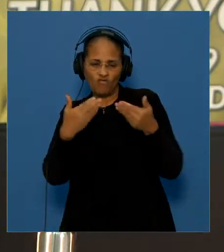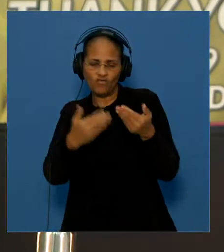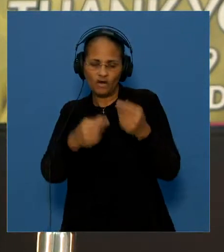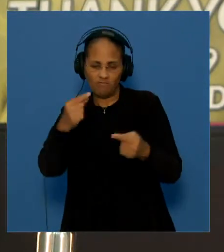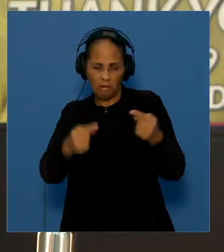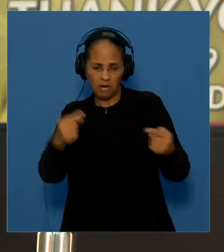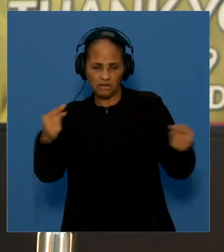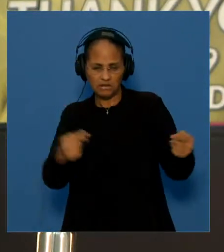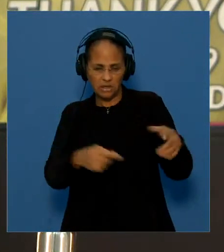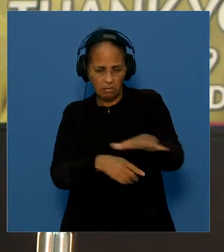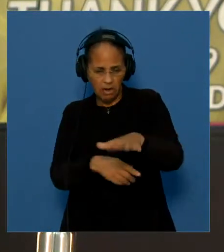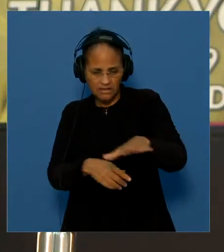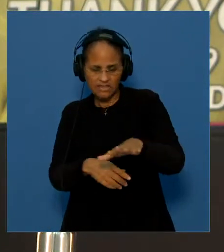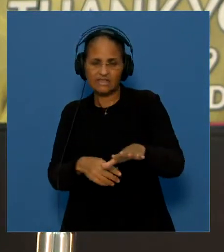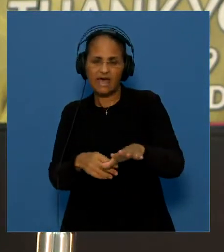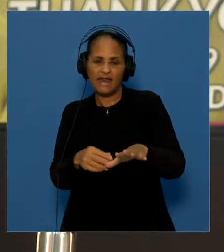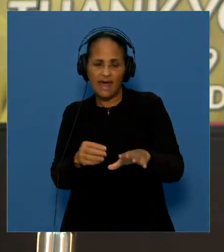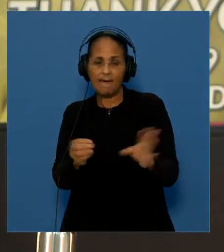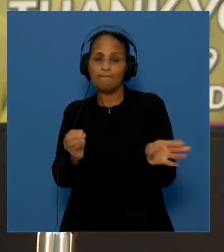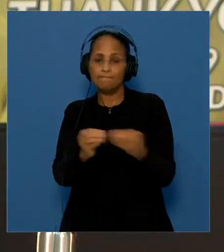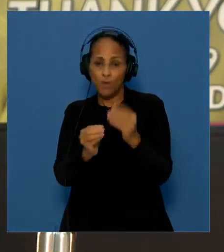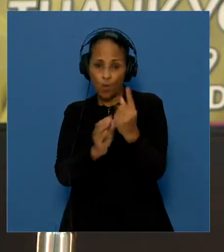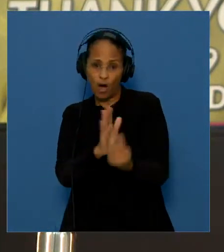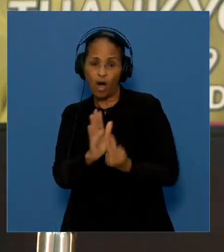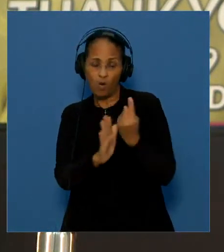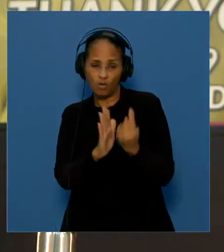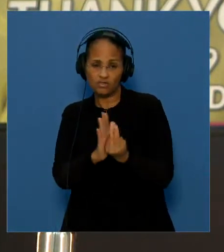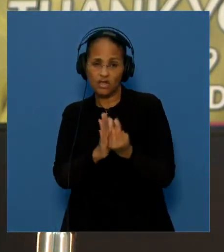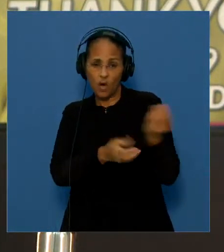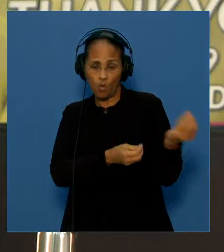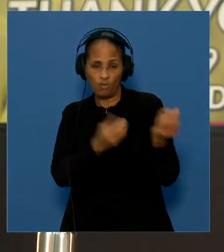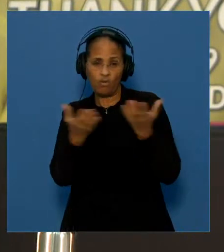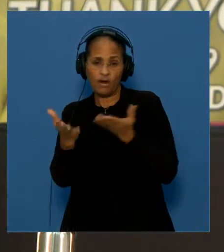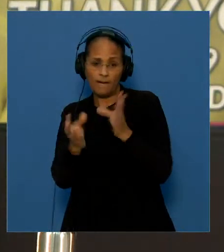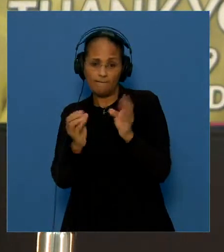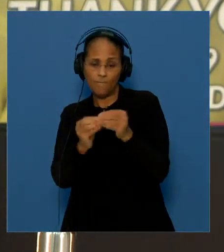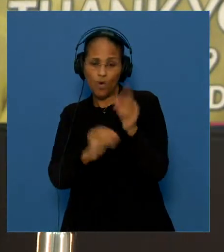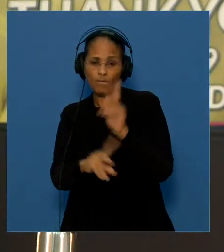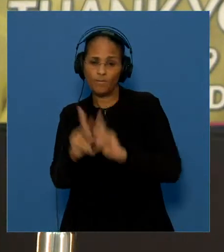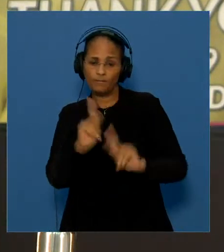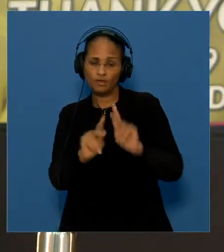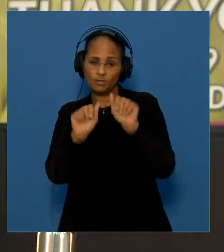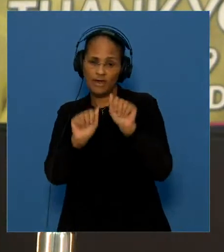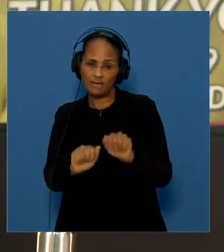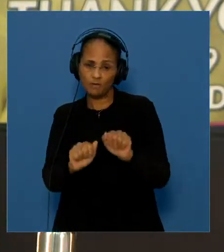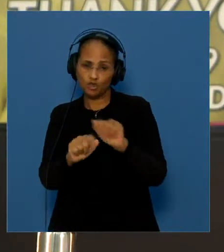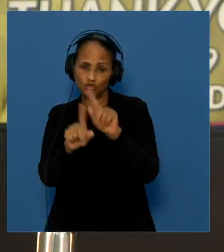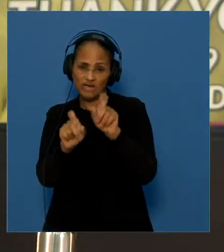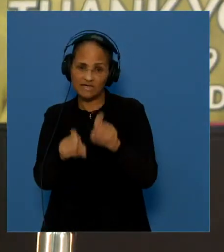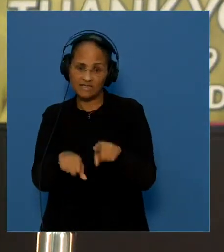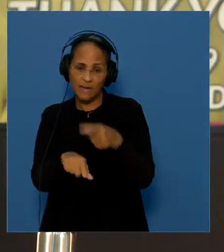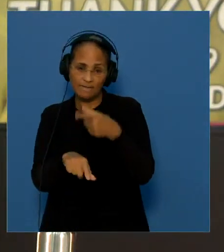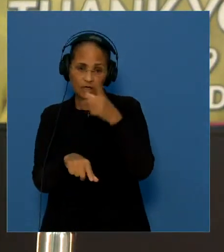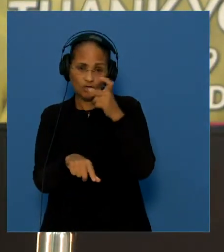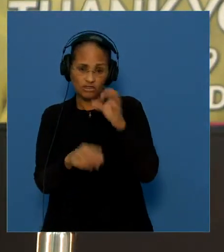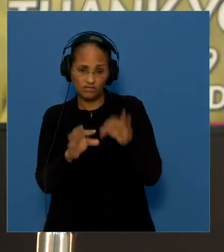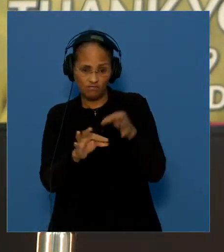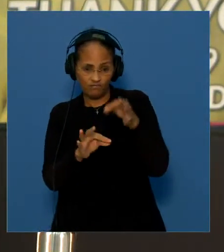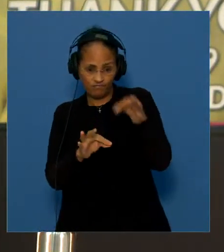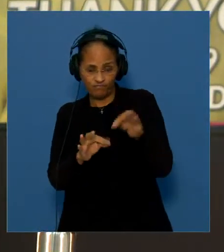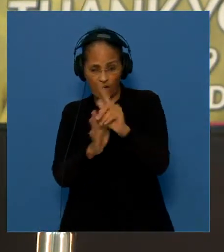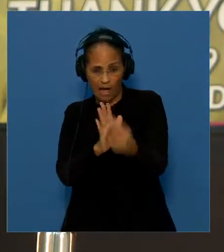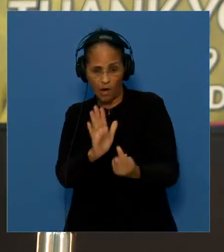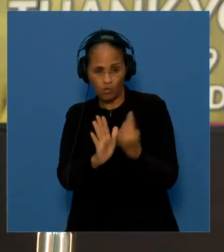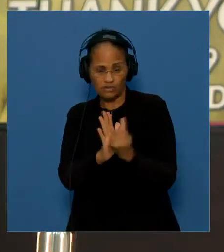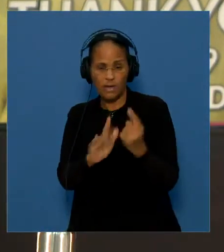as extended the hours. We also are providing for more persons to be able to test because of the extension of the hours. However, we